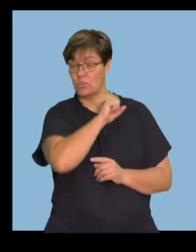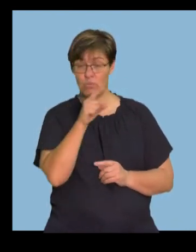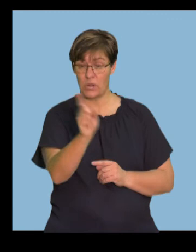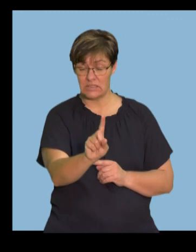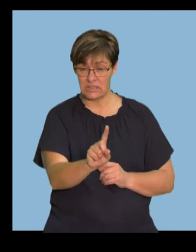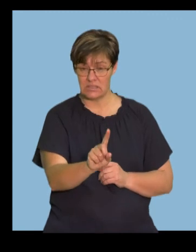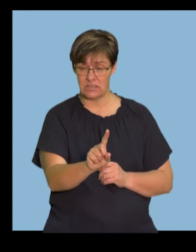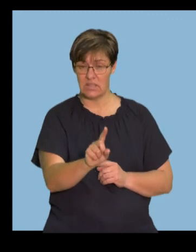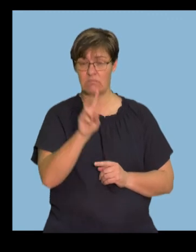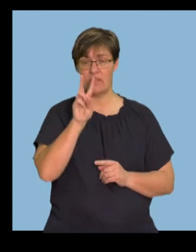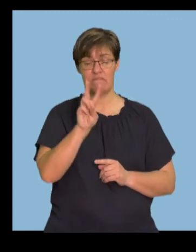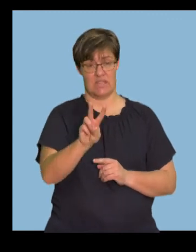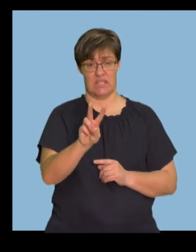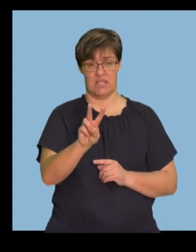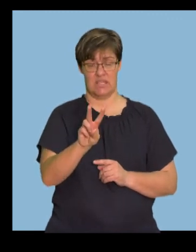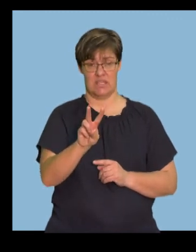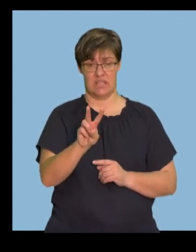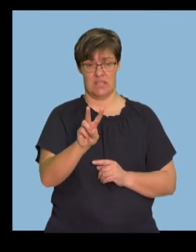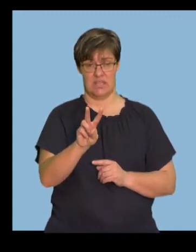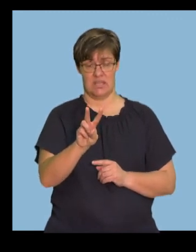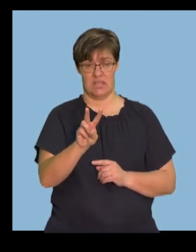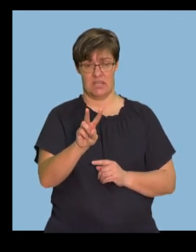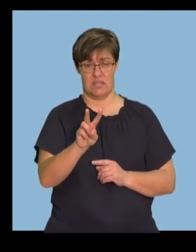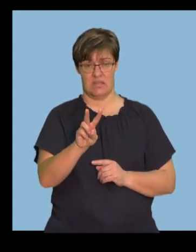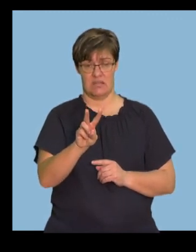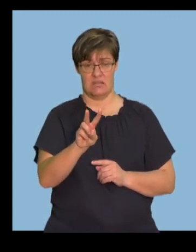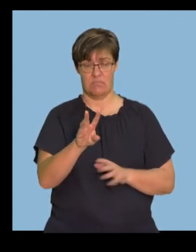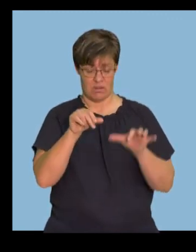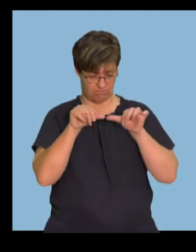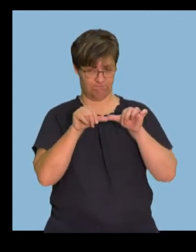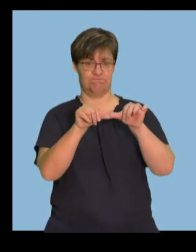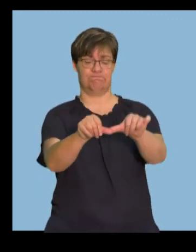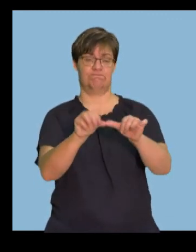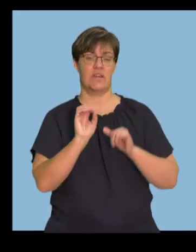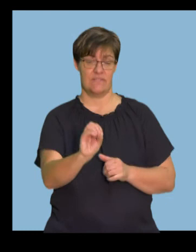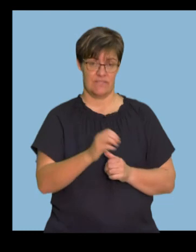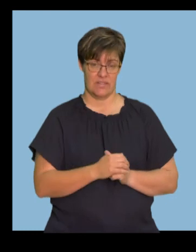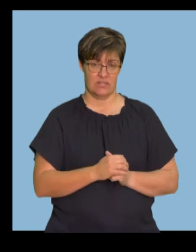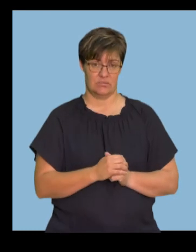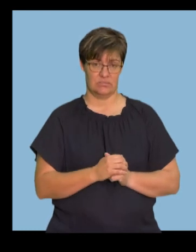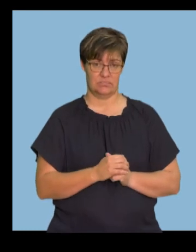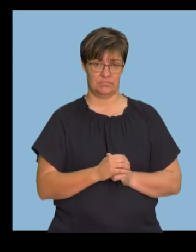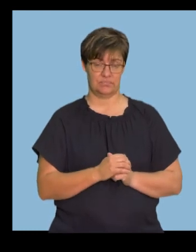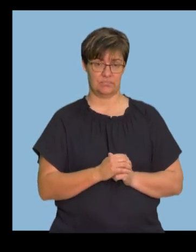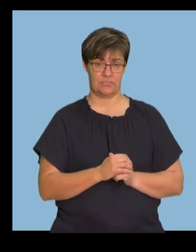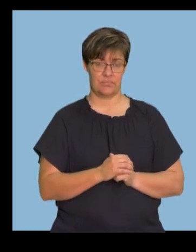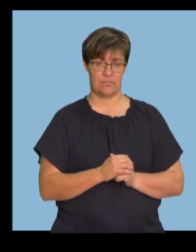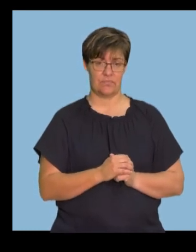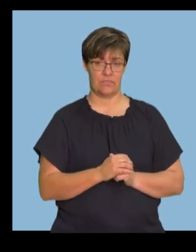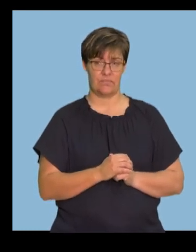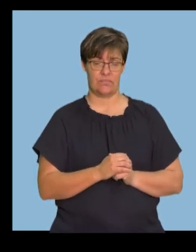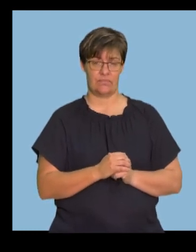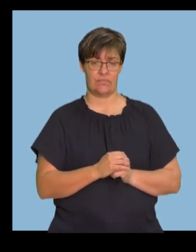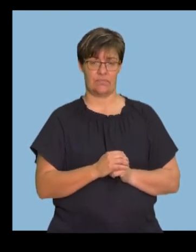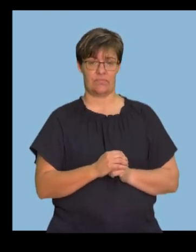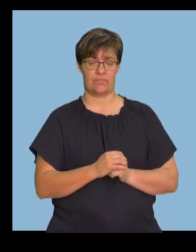V. The assumption here is that V is actually constant, all right? Okay,